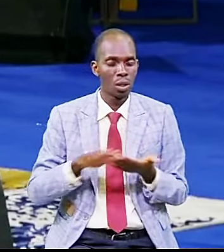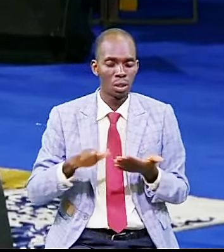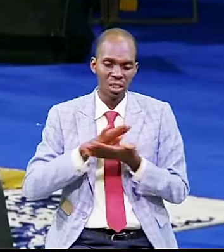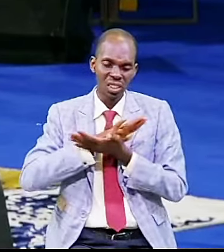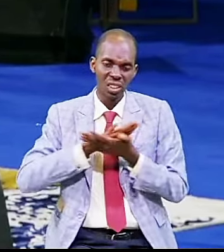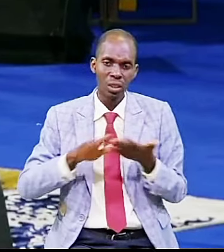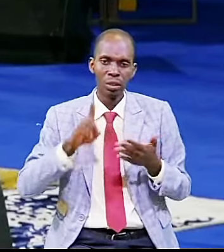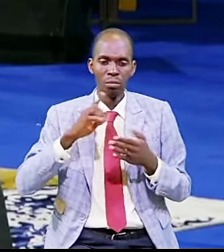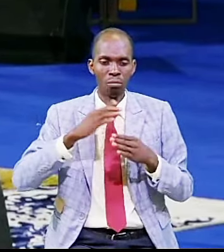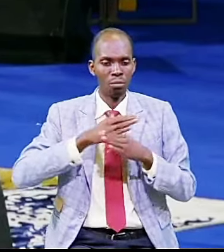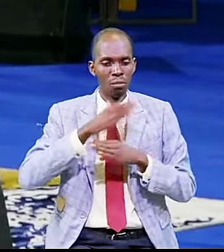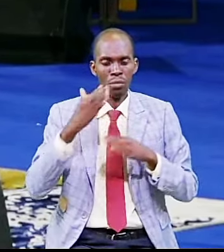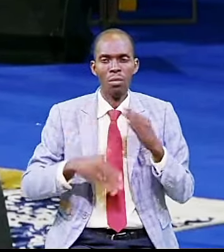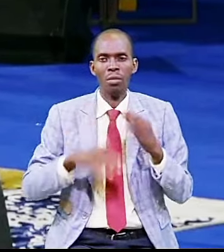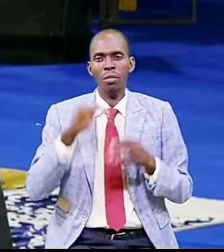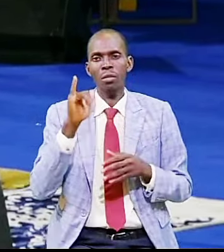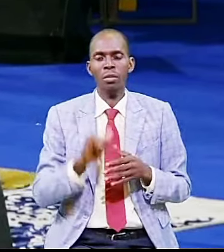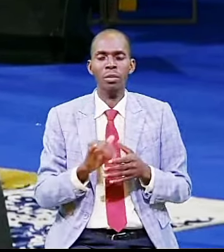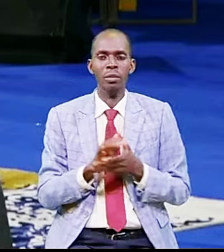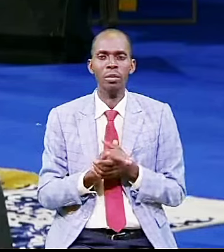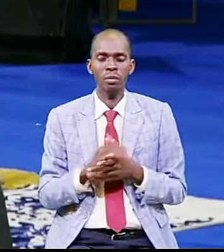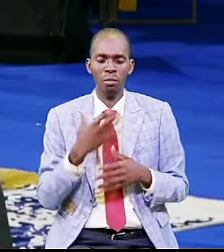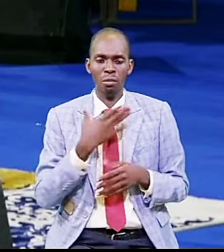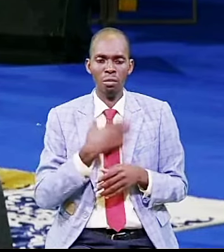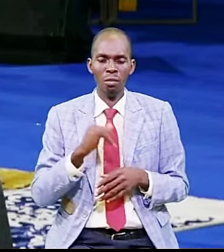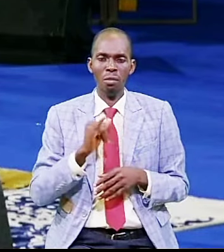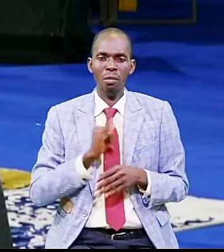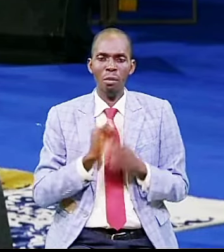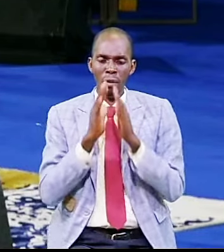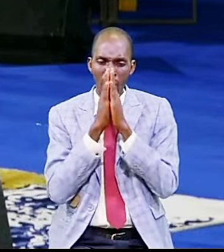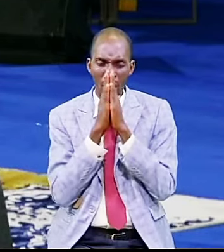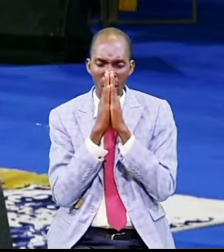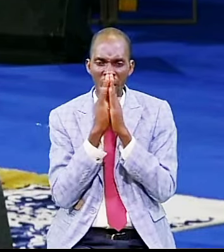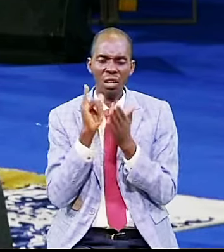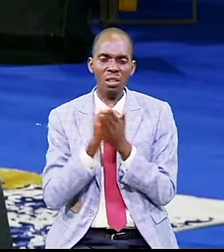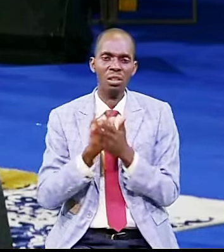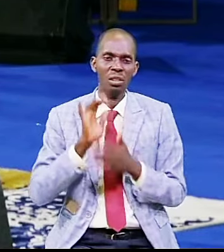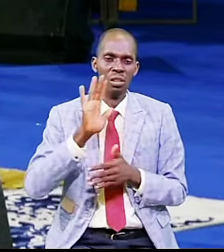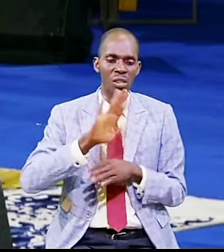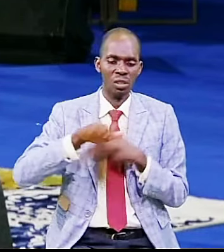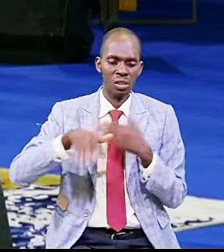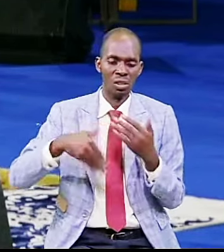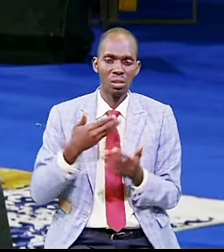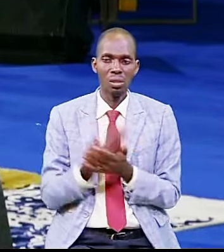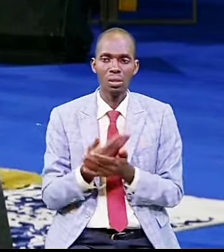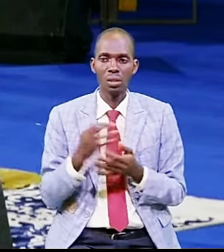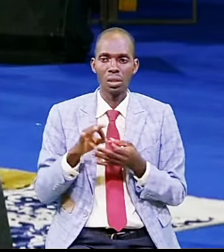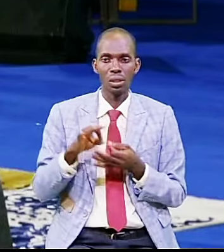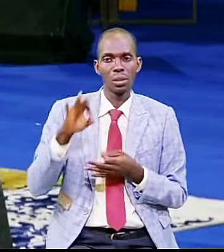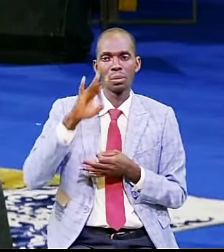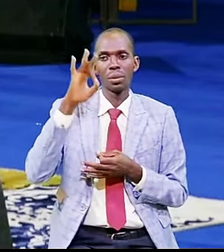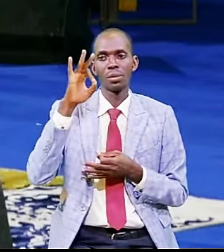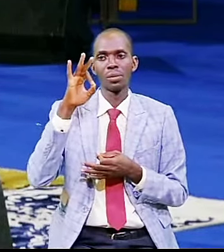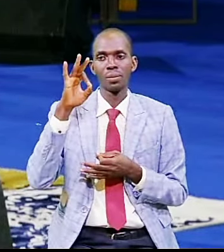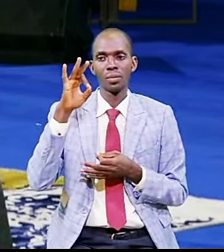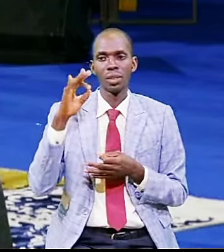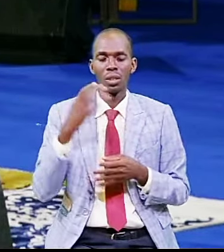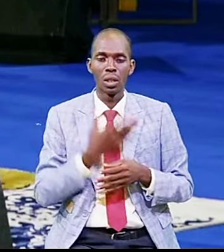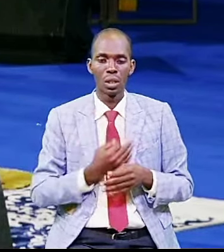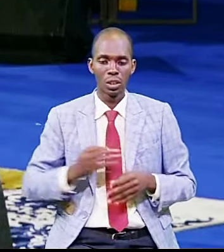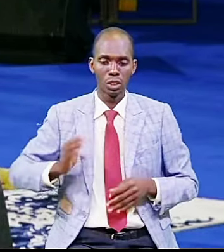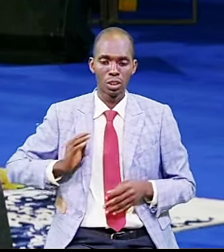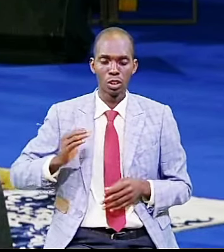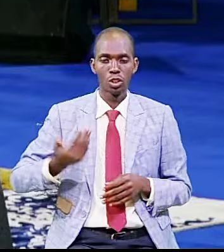completely. And I pray that your whole spirit, you see that, and soul